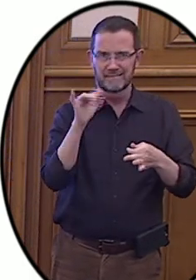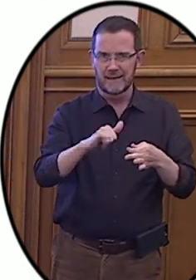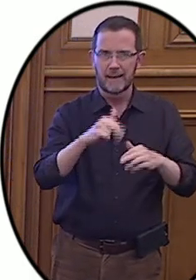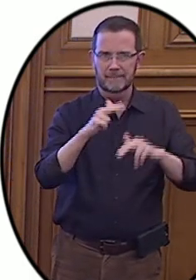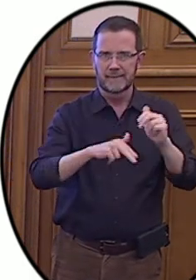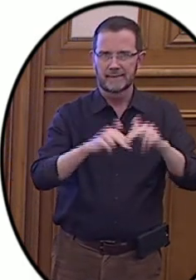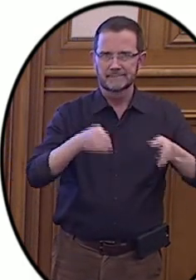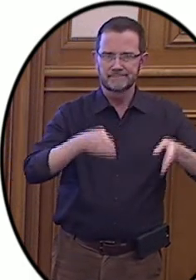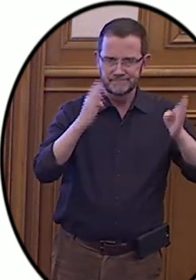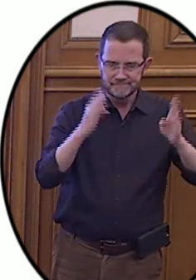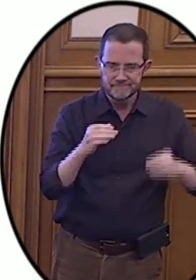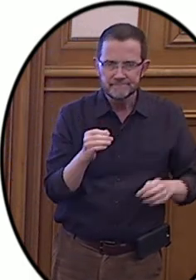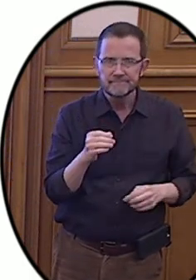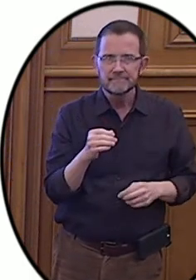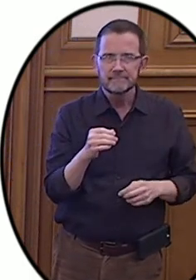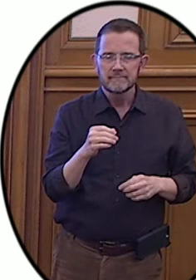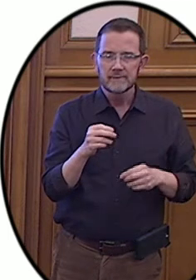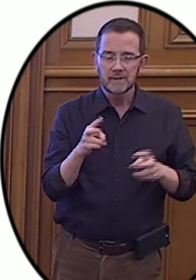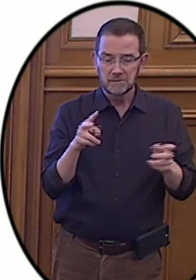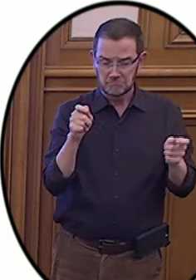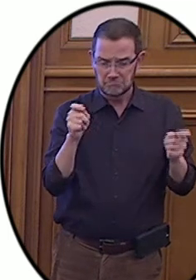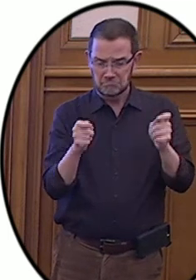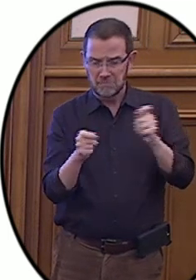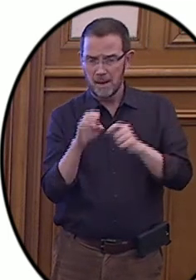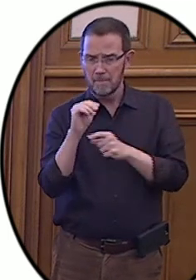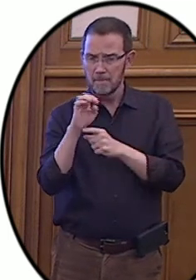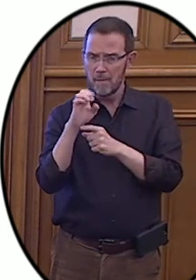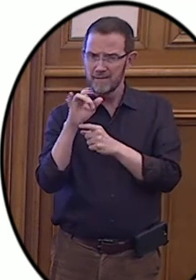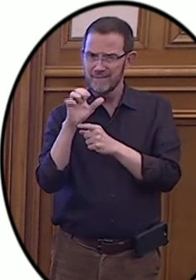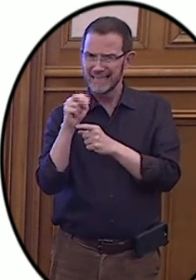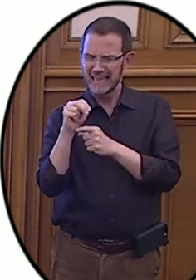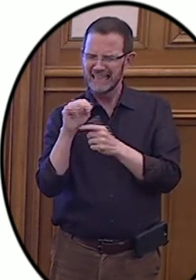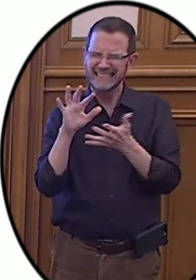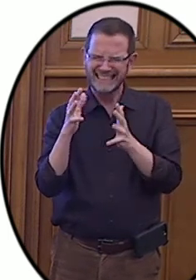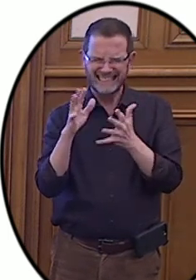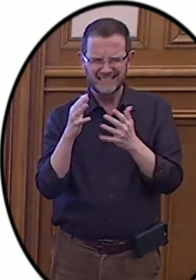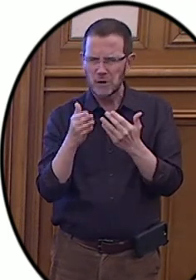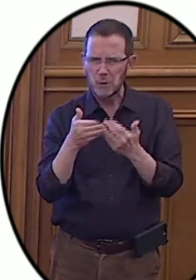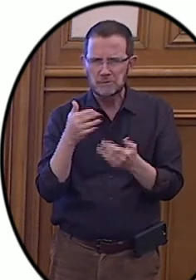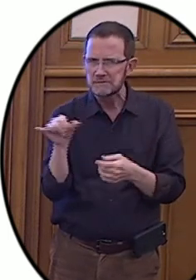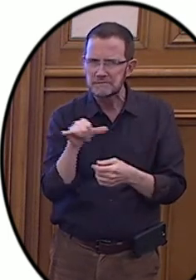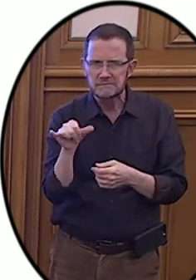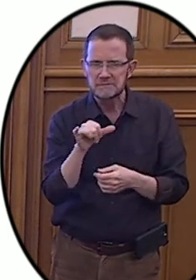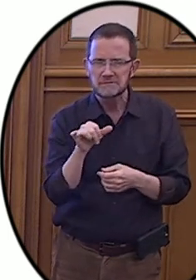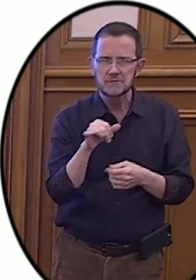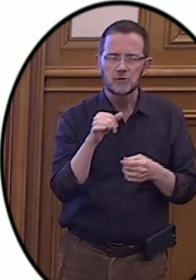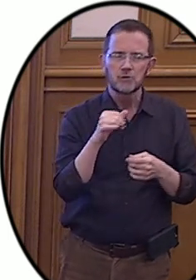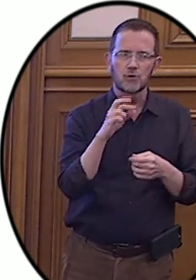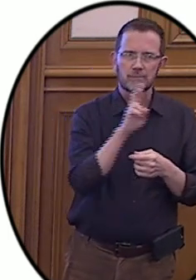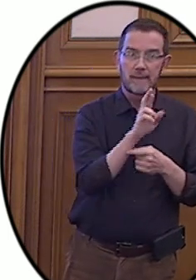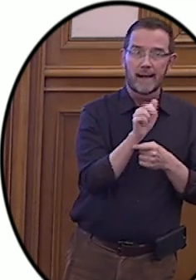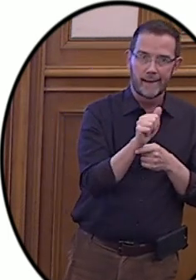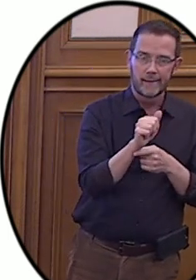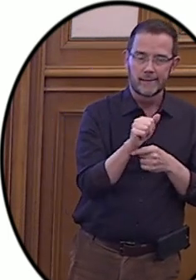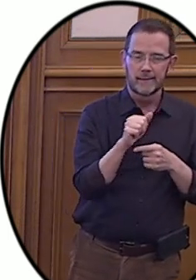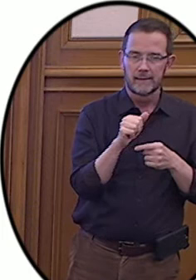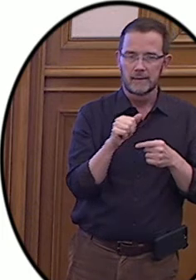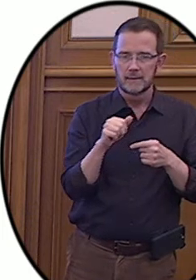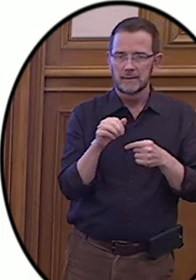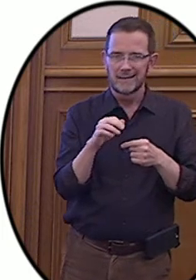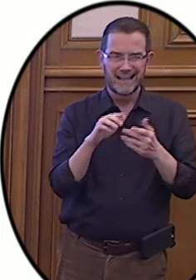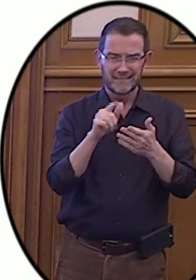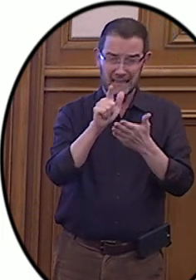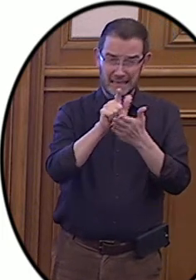reasonable modification is similar in many ways to reasonable accommodation. The legal framework is mostly